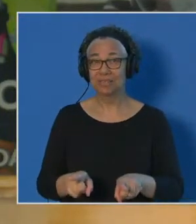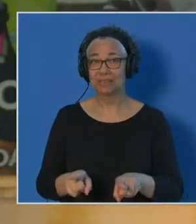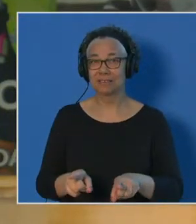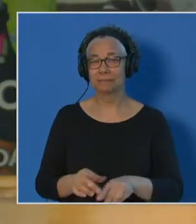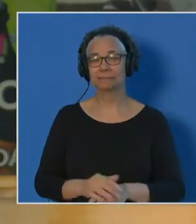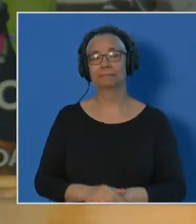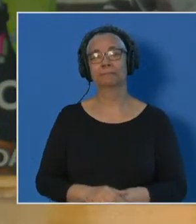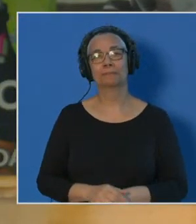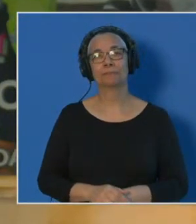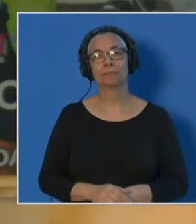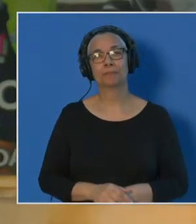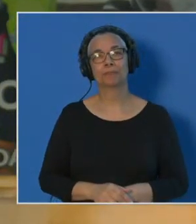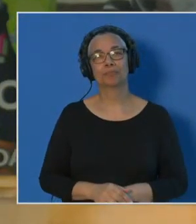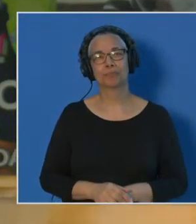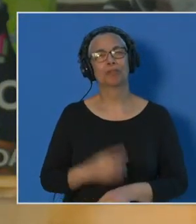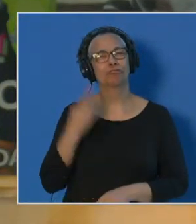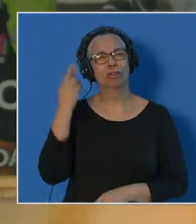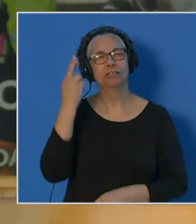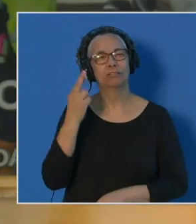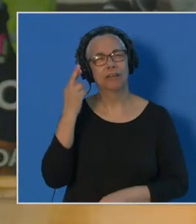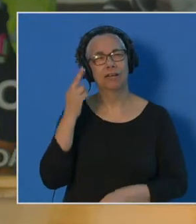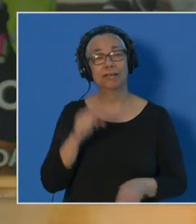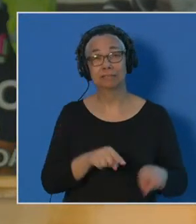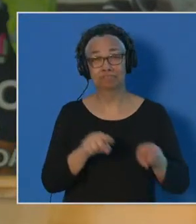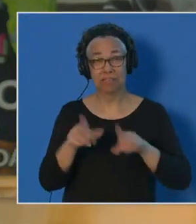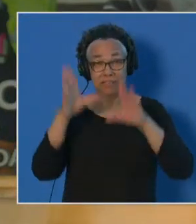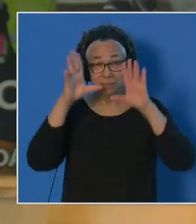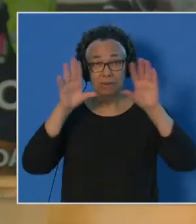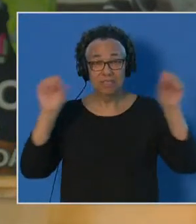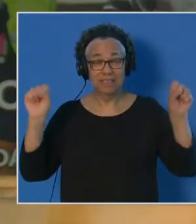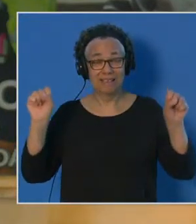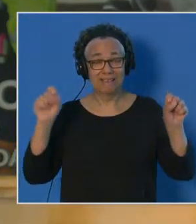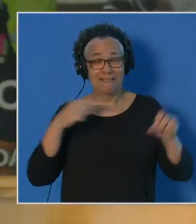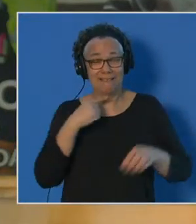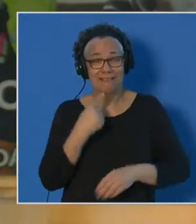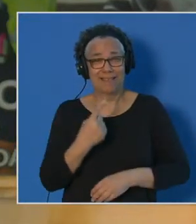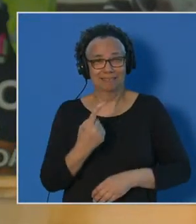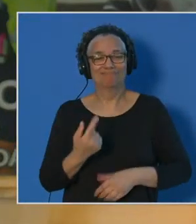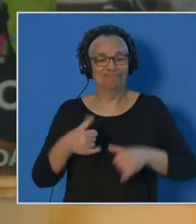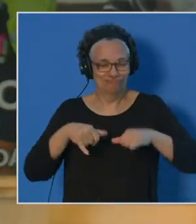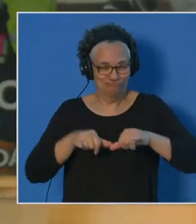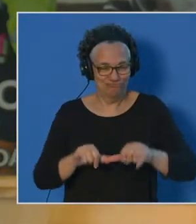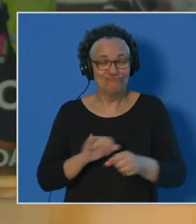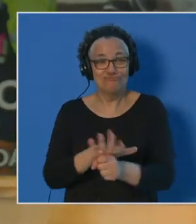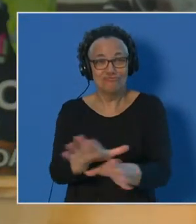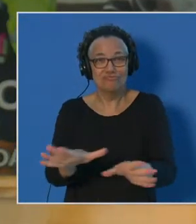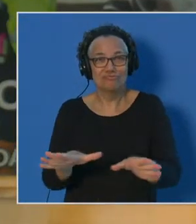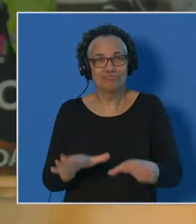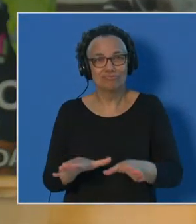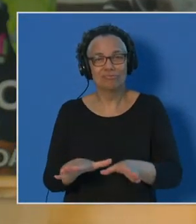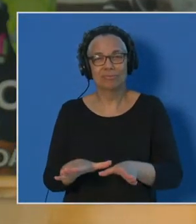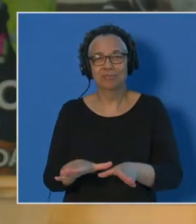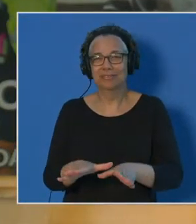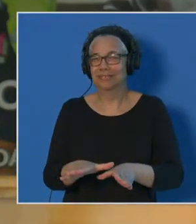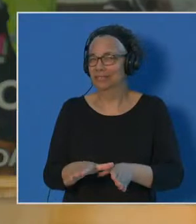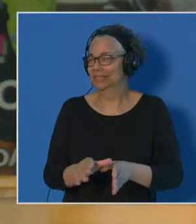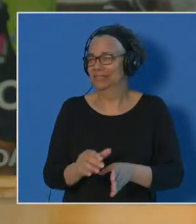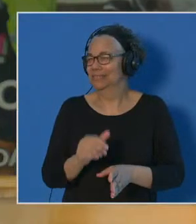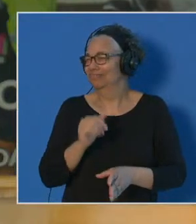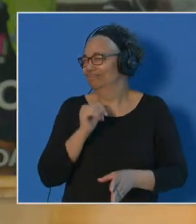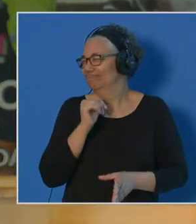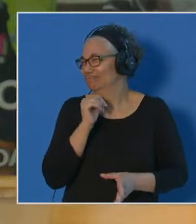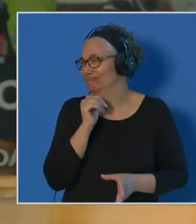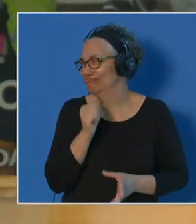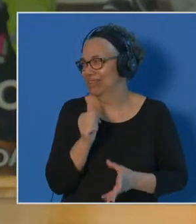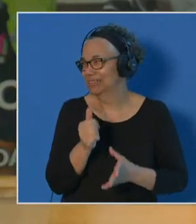that we are, as the Premier indicated, we are still in the middle of a pandemic, and notwithstanding our eagerness to try